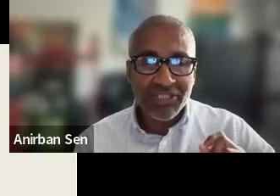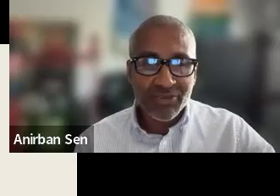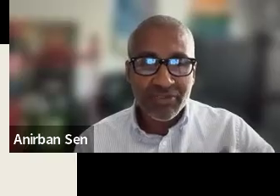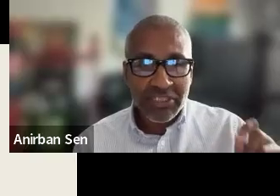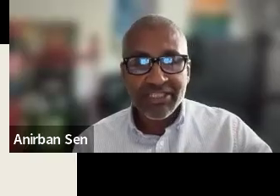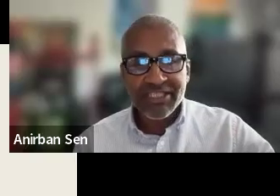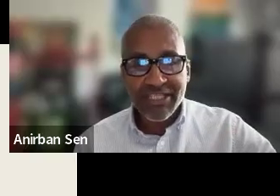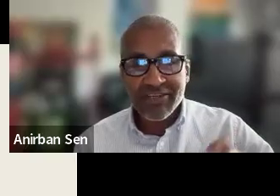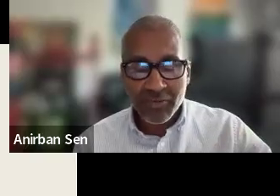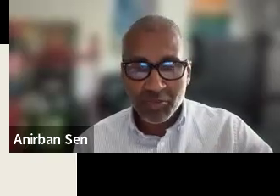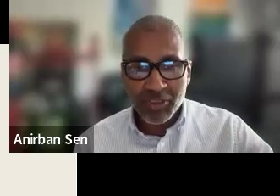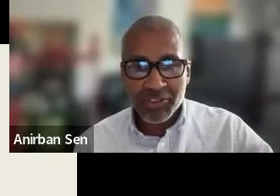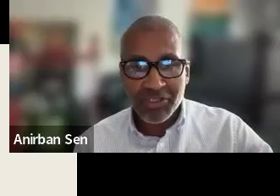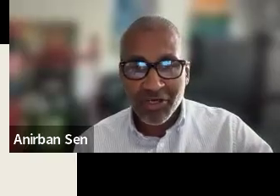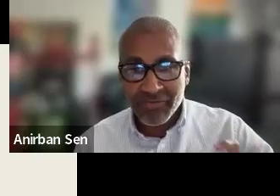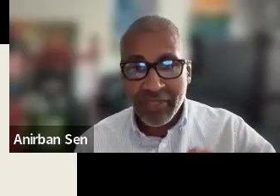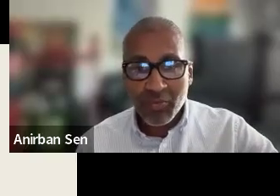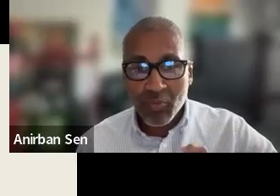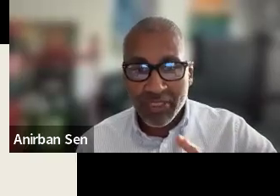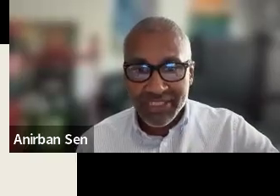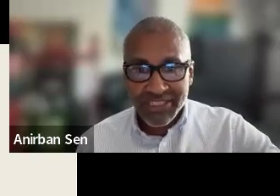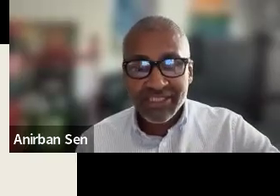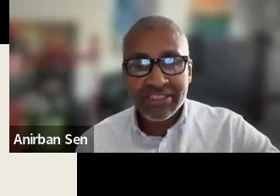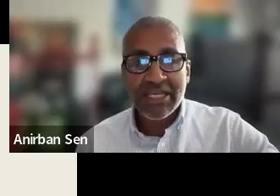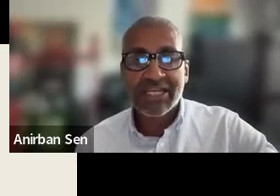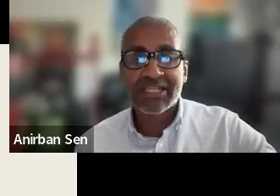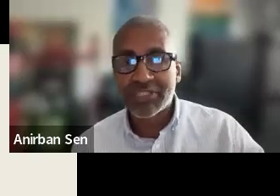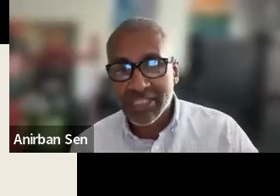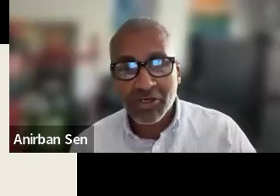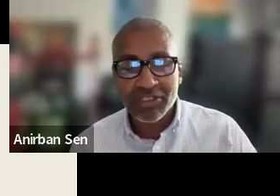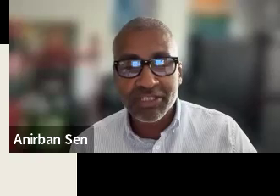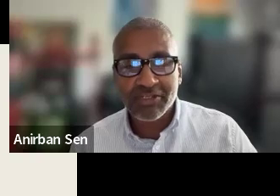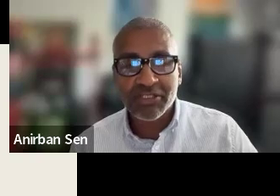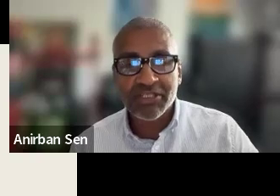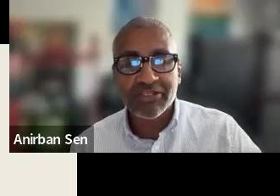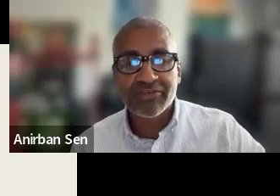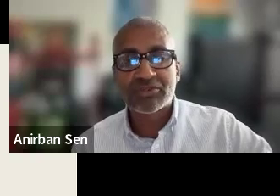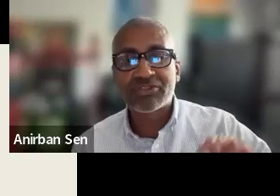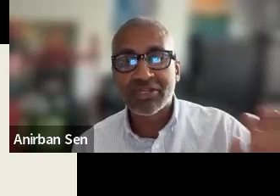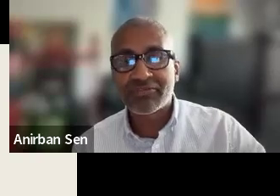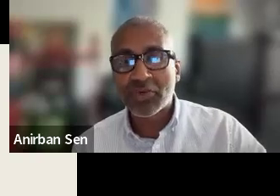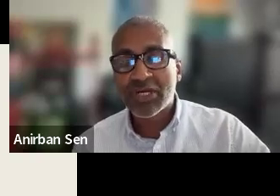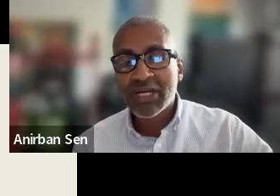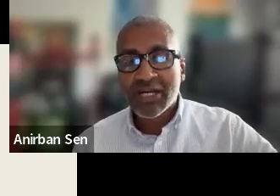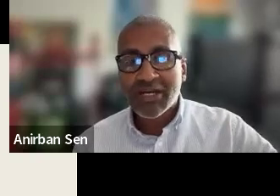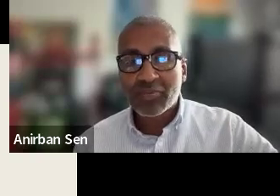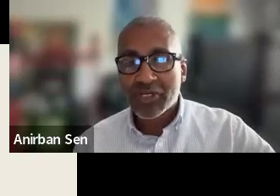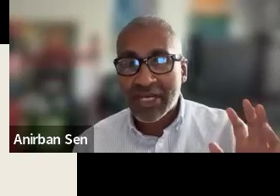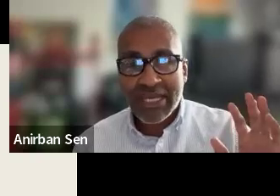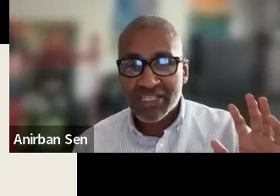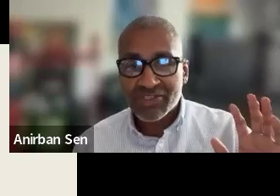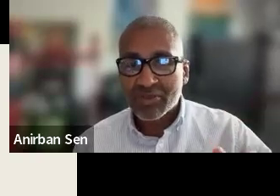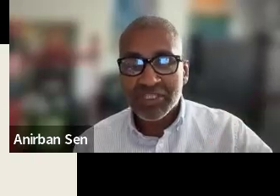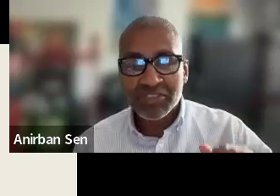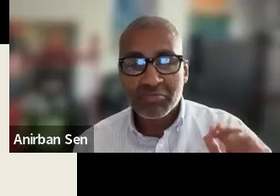It's only used in state for the purpose of that instance, and then we delete all the data on the individual. So therefore, we're